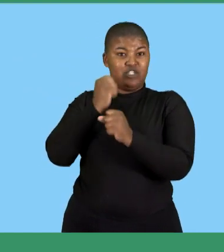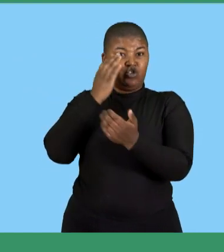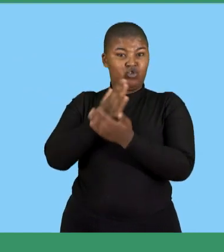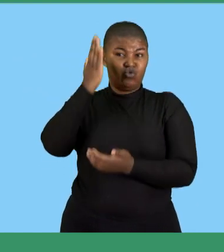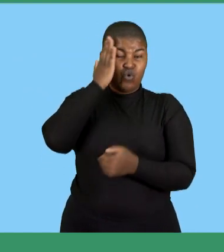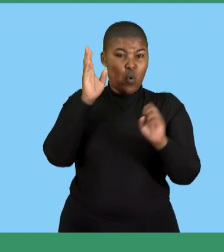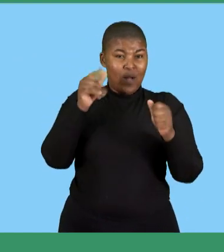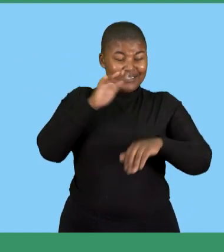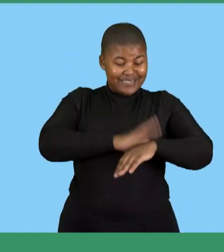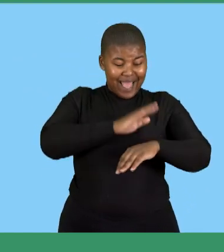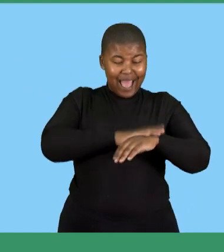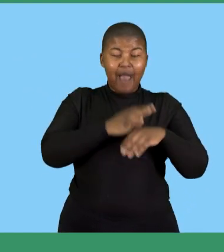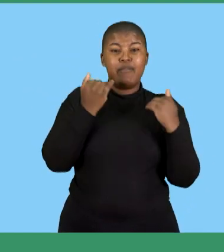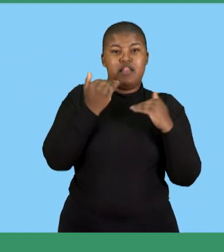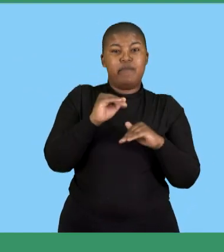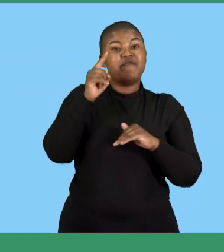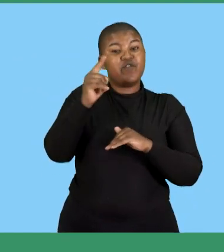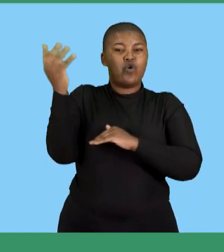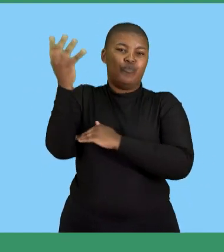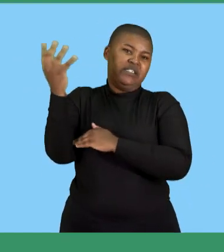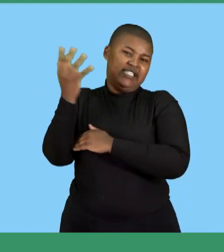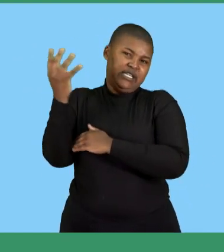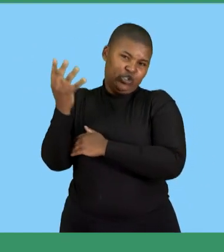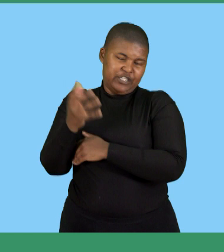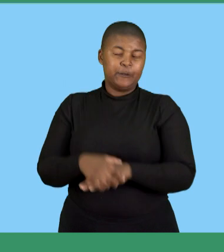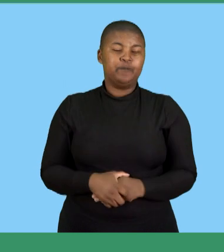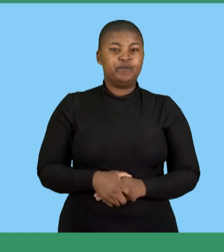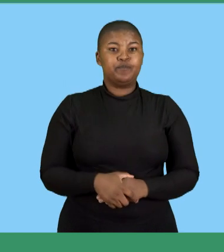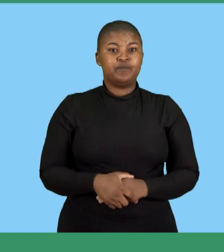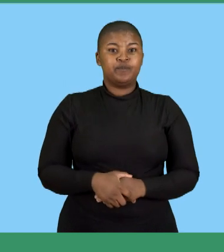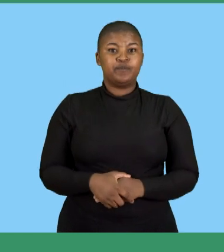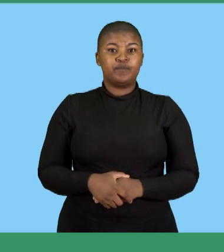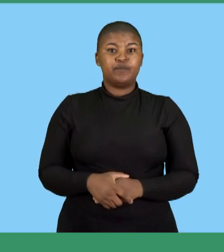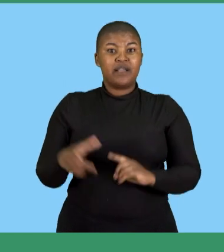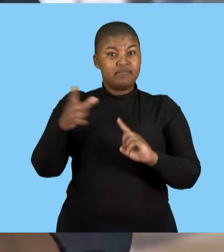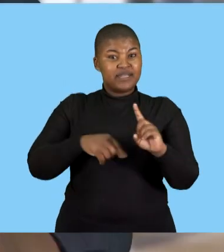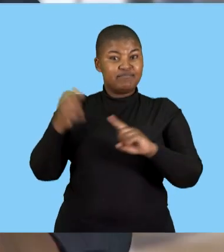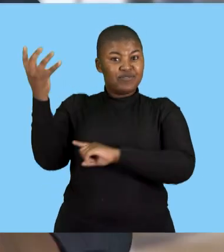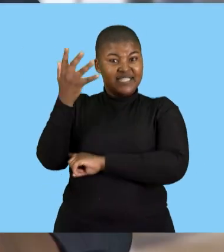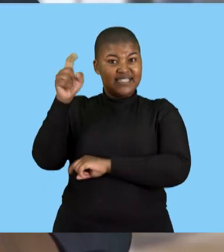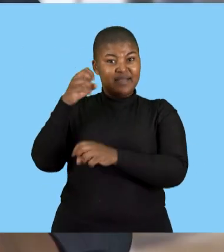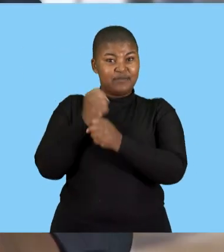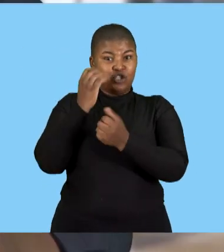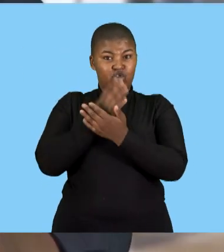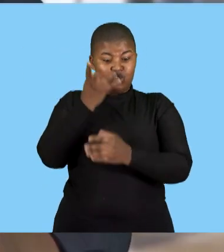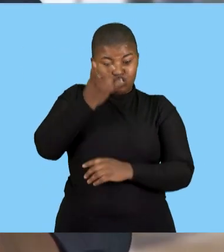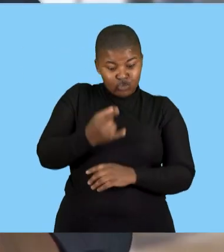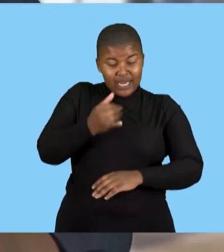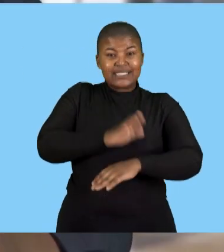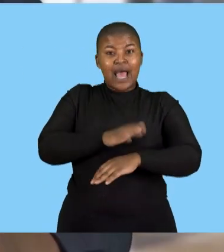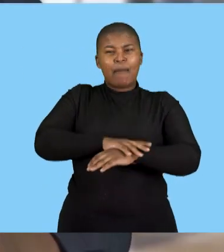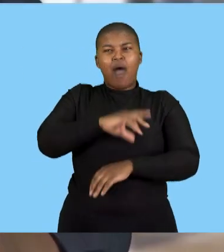time frame for the presentation. So the presenter should also look into time to say how long will they take